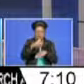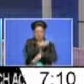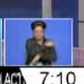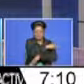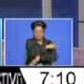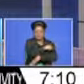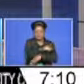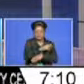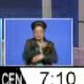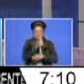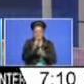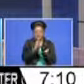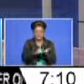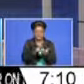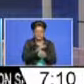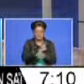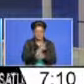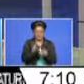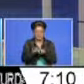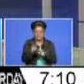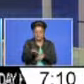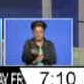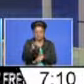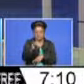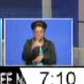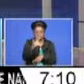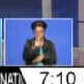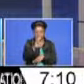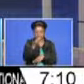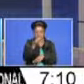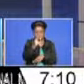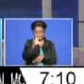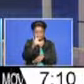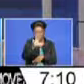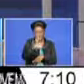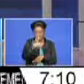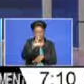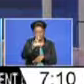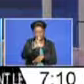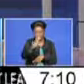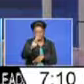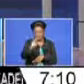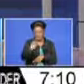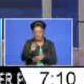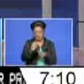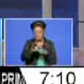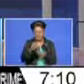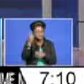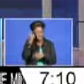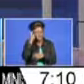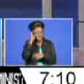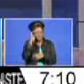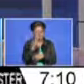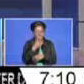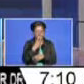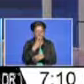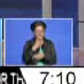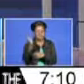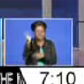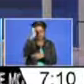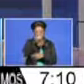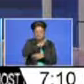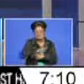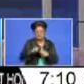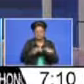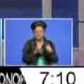On the news tonight, police here in New Providence also recovered 7.5 pounds of suspected marijuana with an estimated street